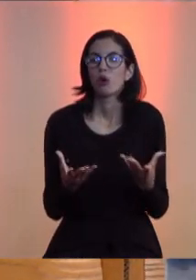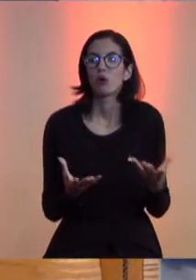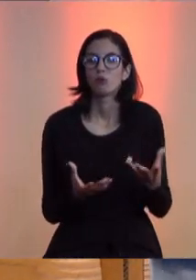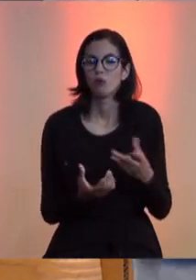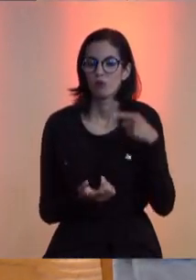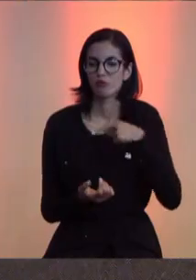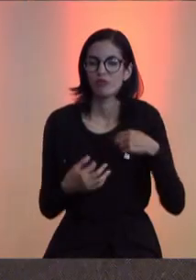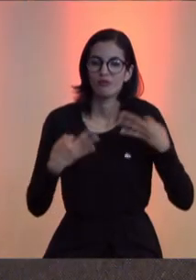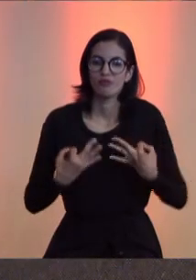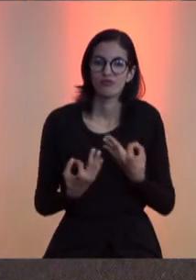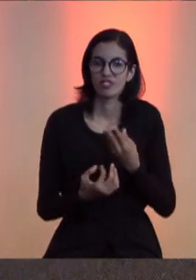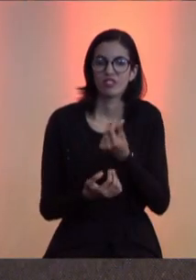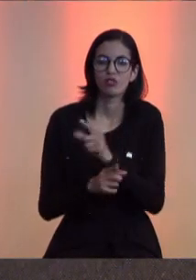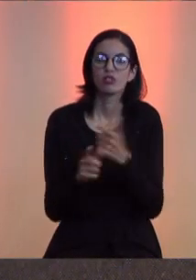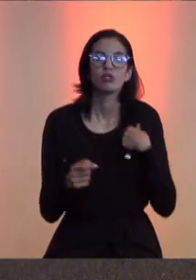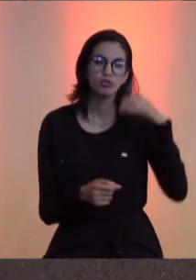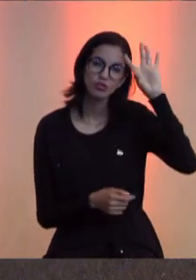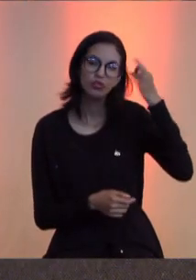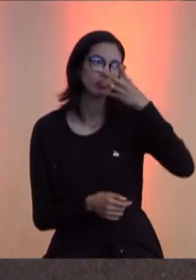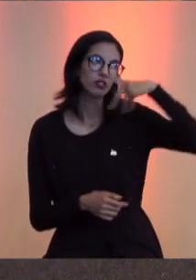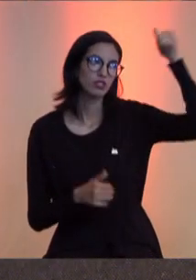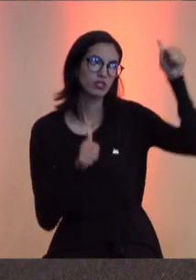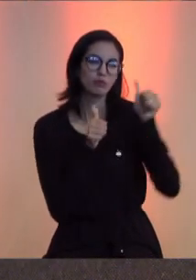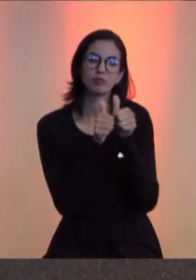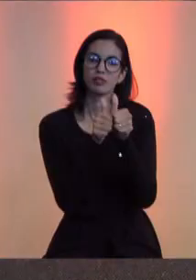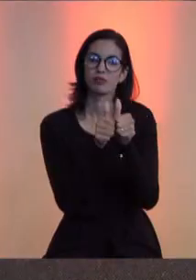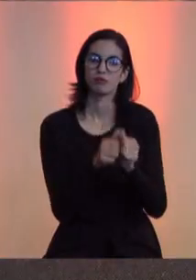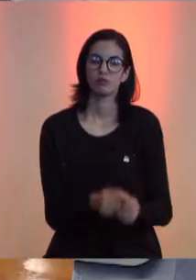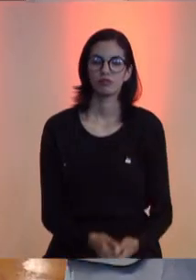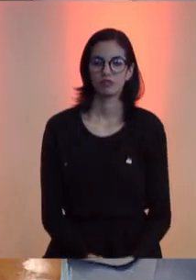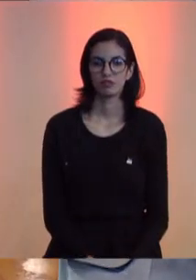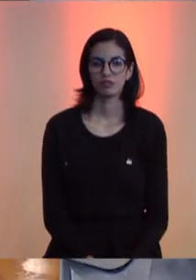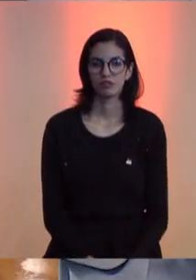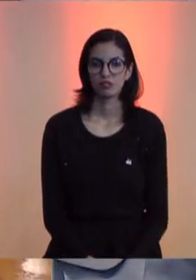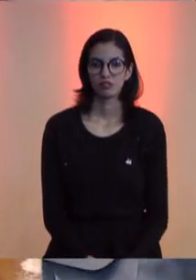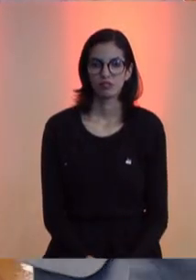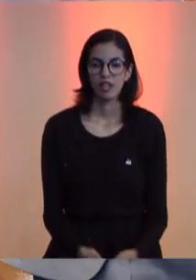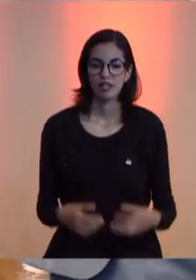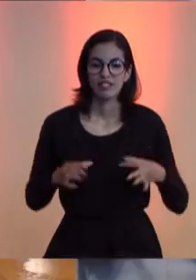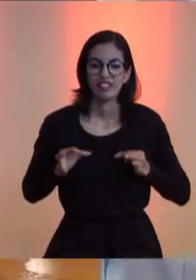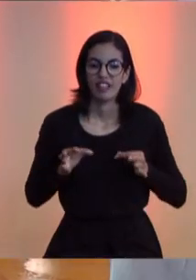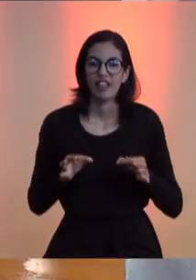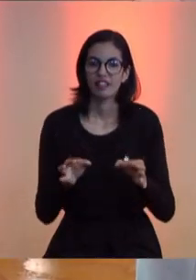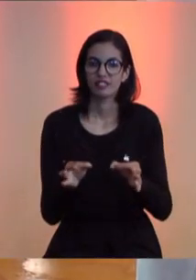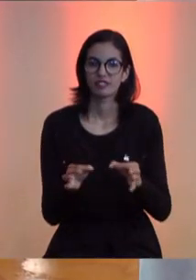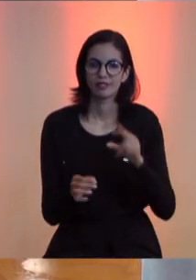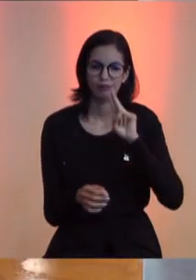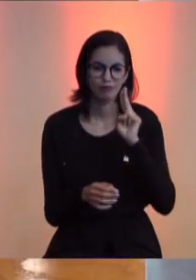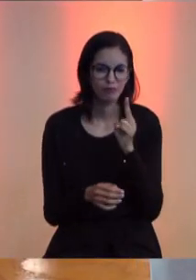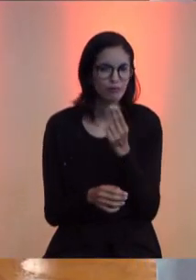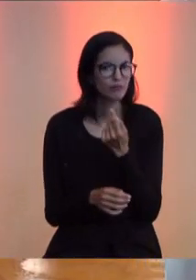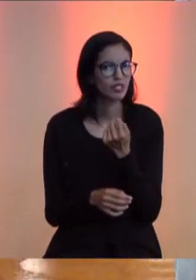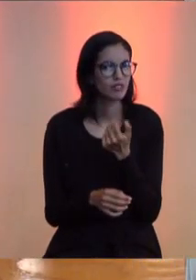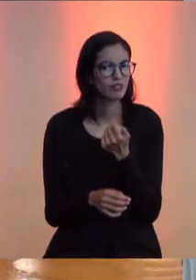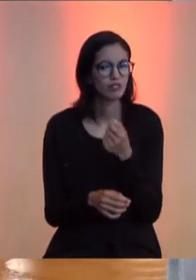of cancer and you say, I know God is there. Estás muriendo de cáncer y dices, yo sé que Dios está ahí.